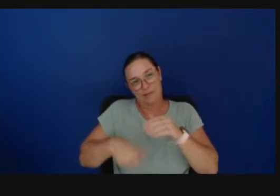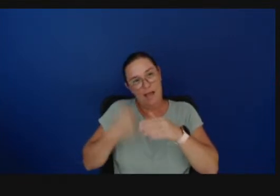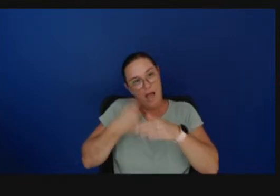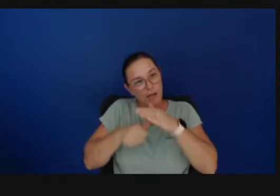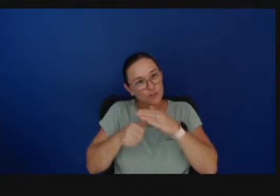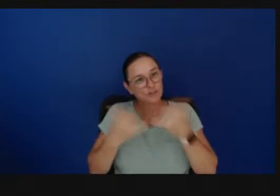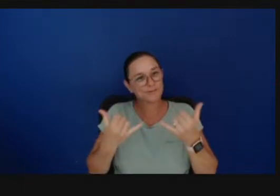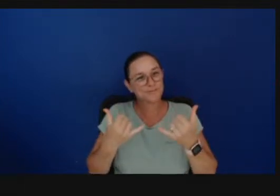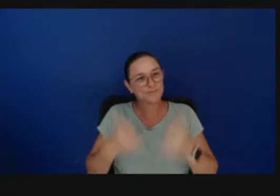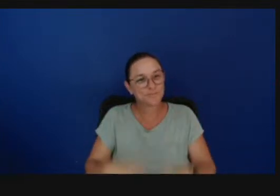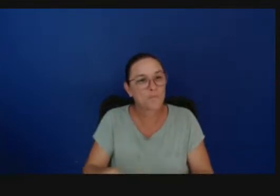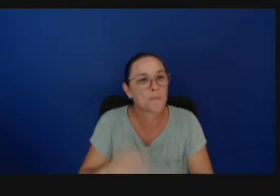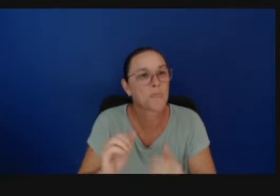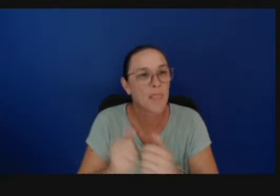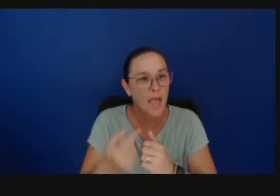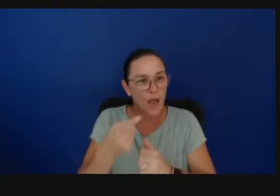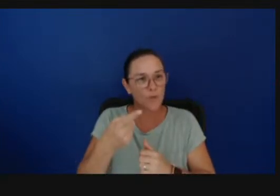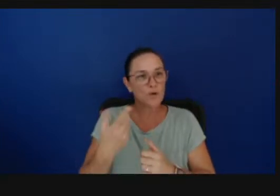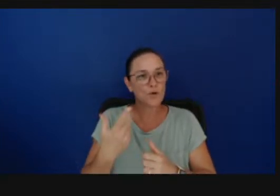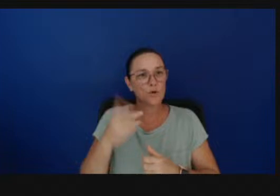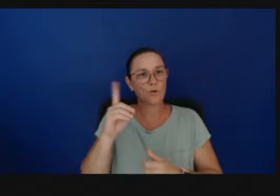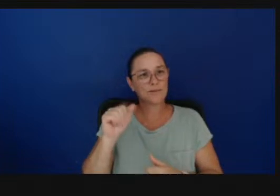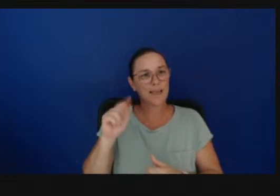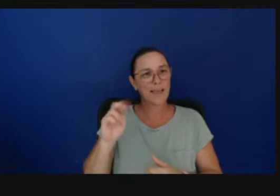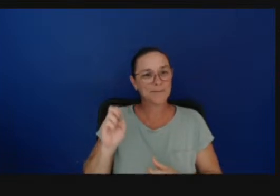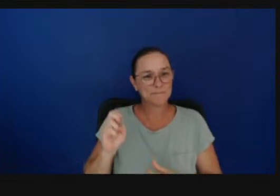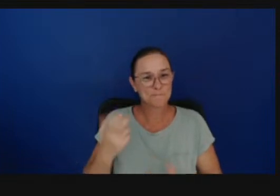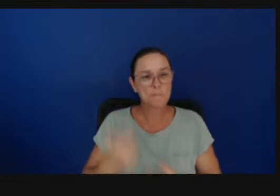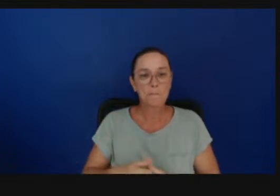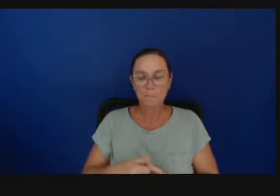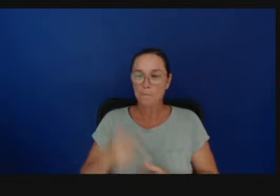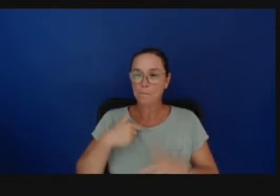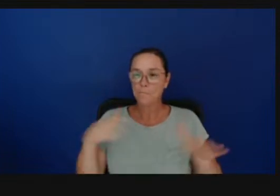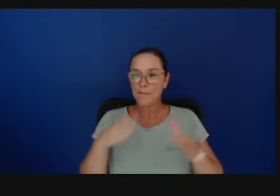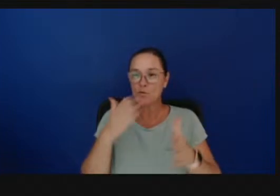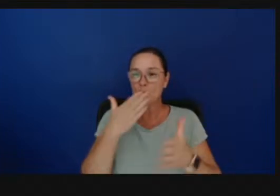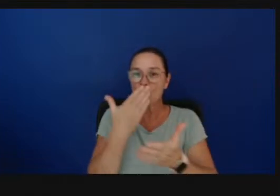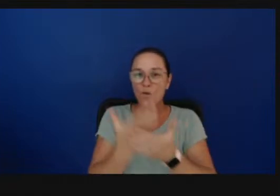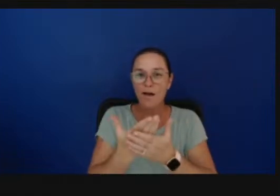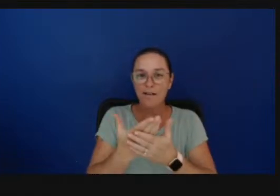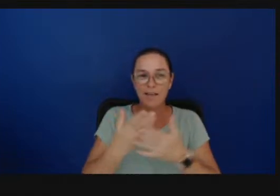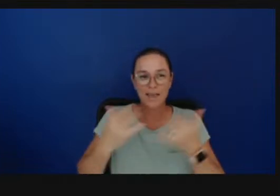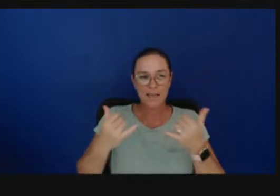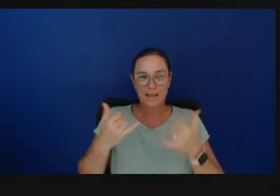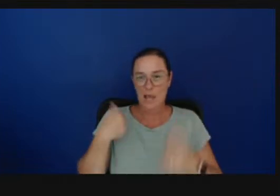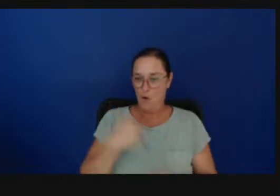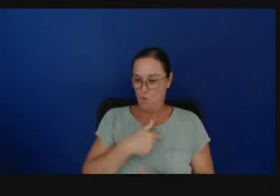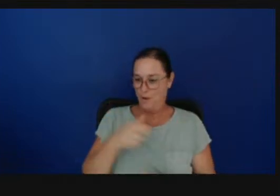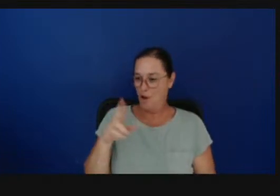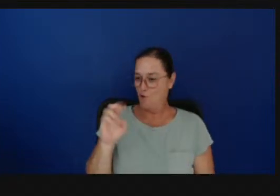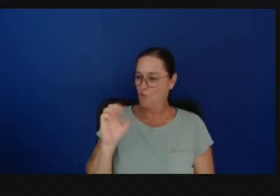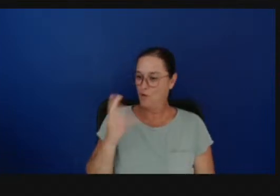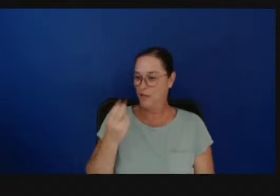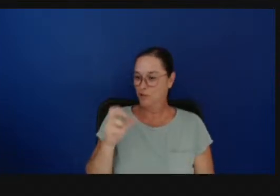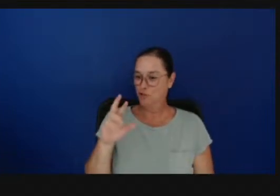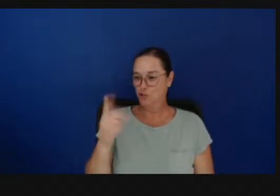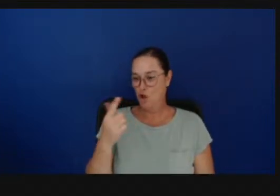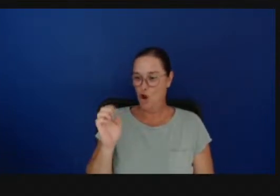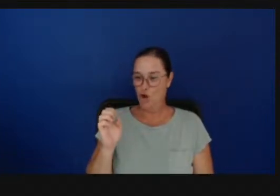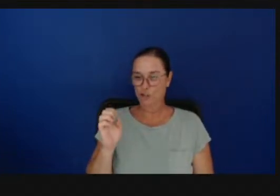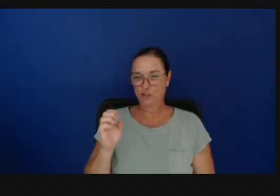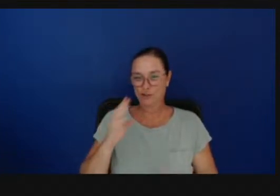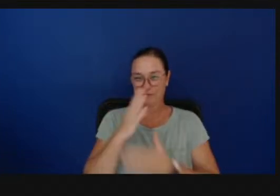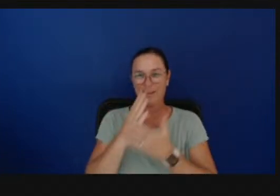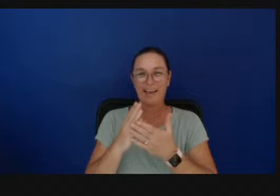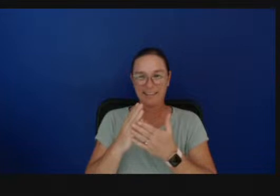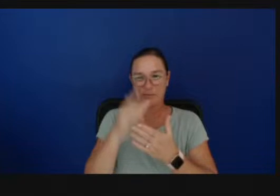How's it going today, Dane? How have you been for the last week? Oh, doing good. Kind of entered our own recharge phase after all the busyness that we had